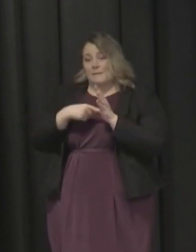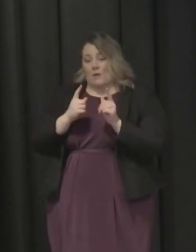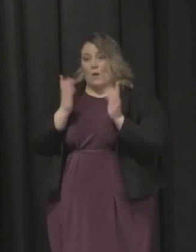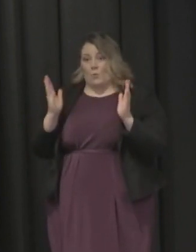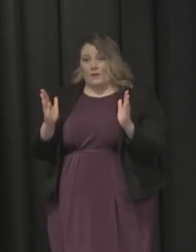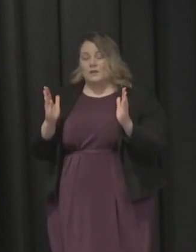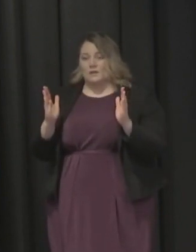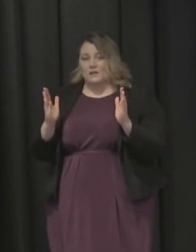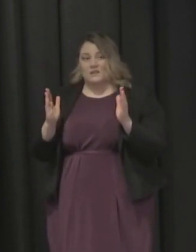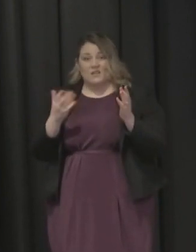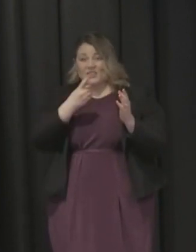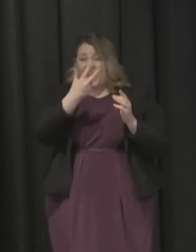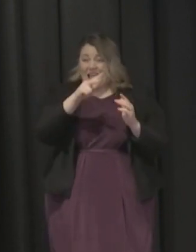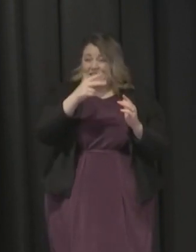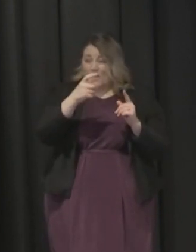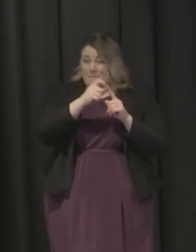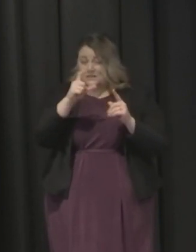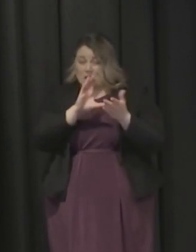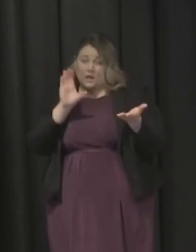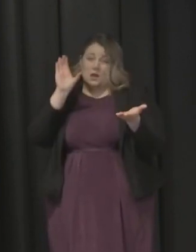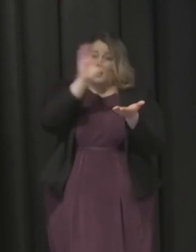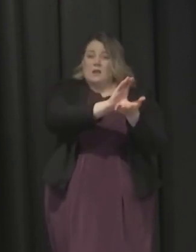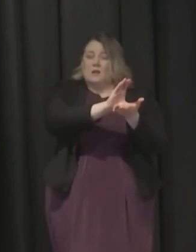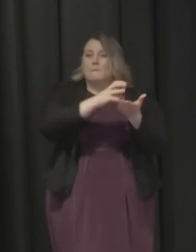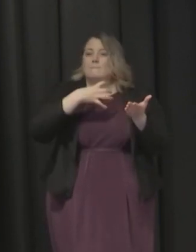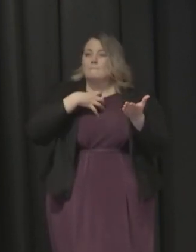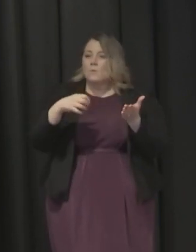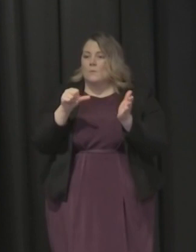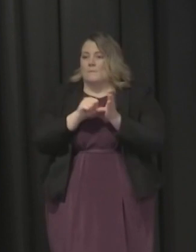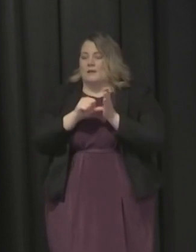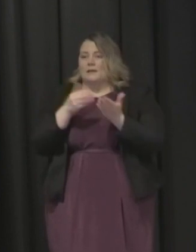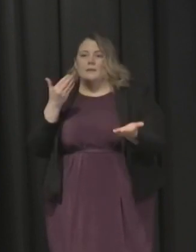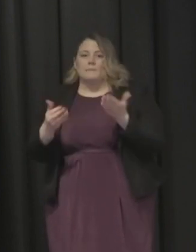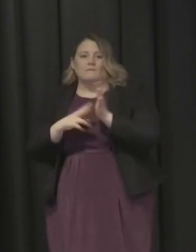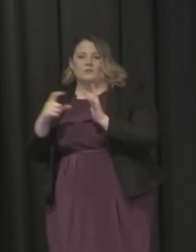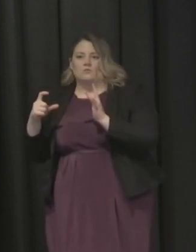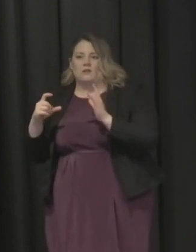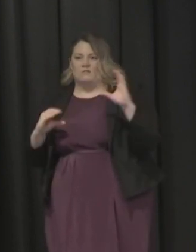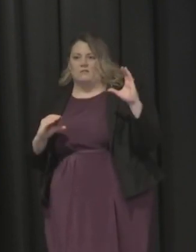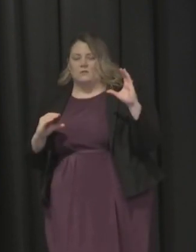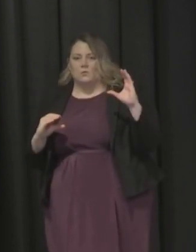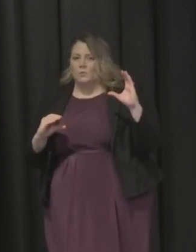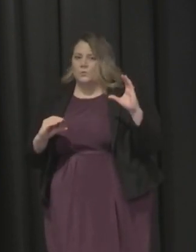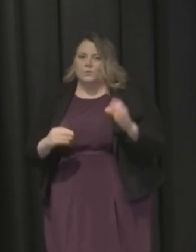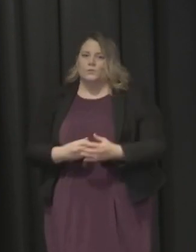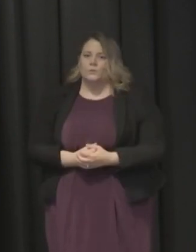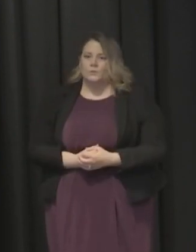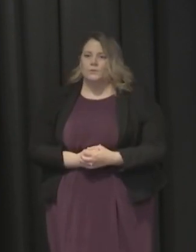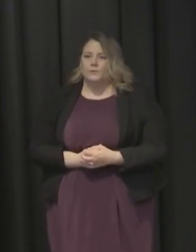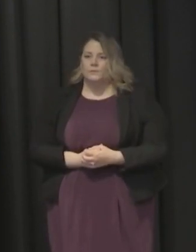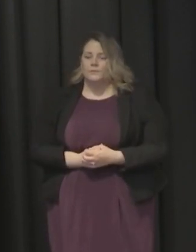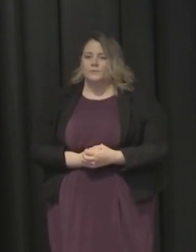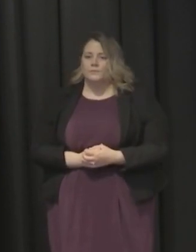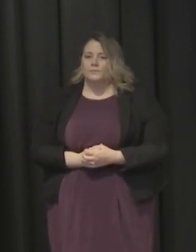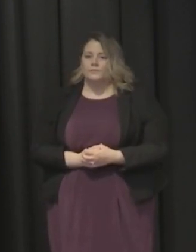35% thereabouts. So the disparity is quite profound. and it's quite unfair what's happening here. The